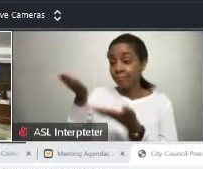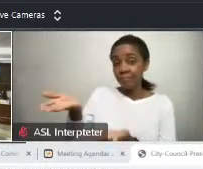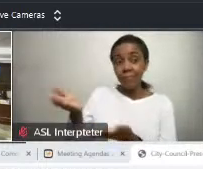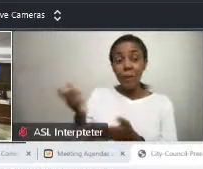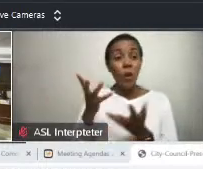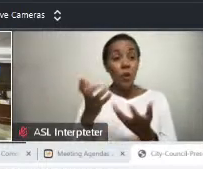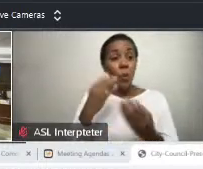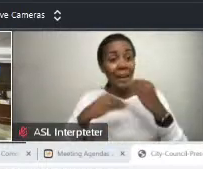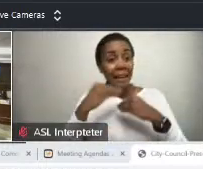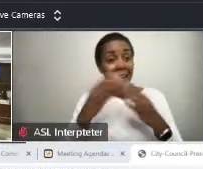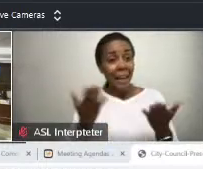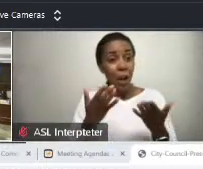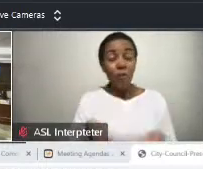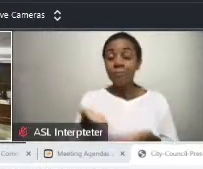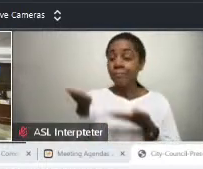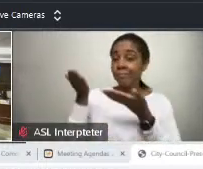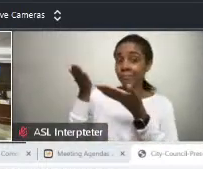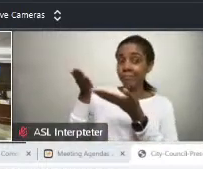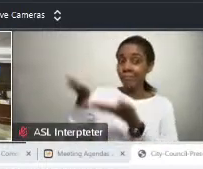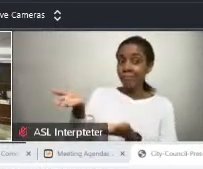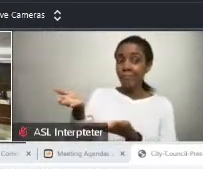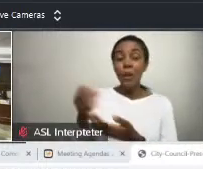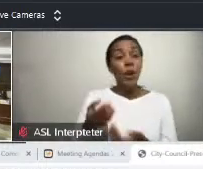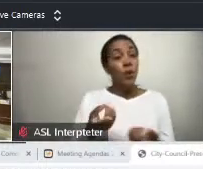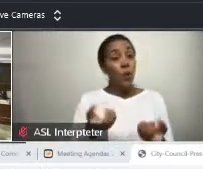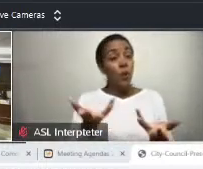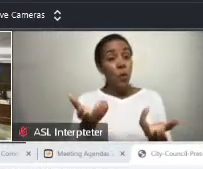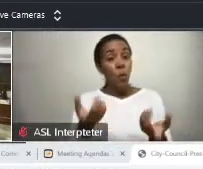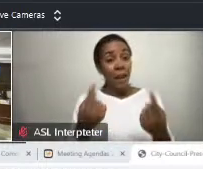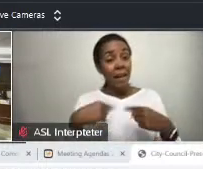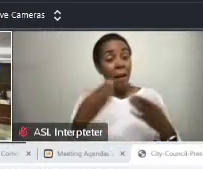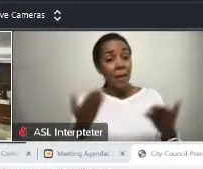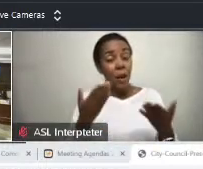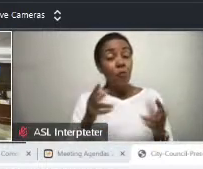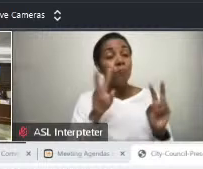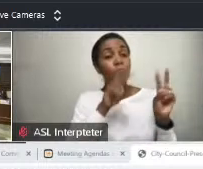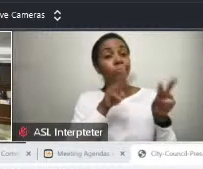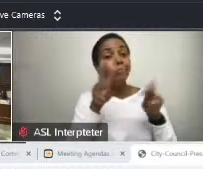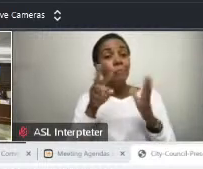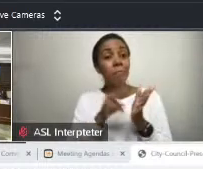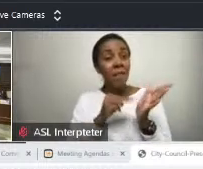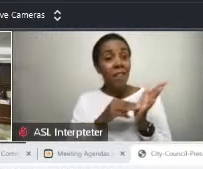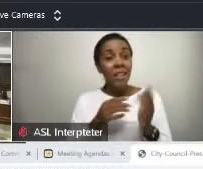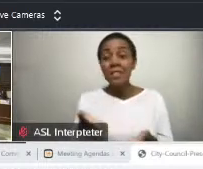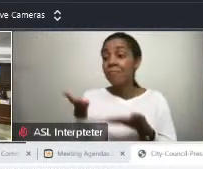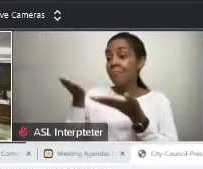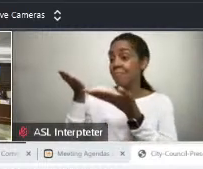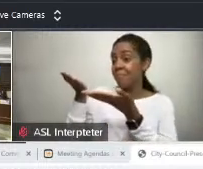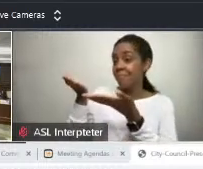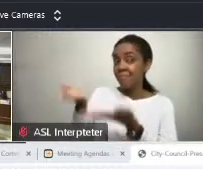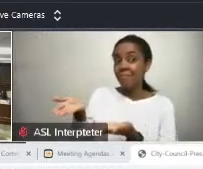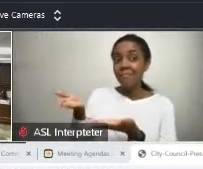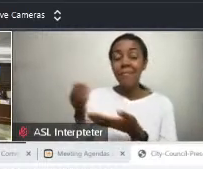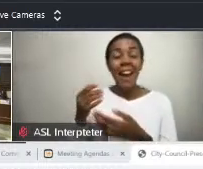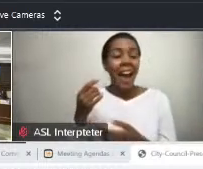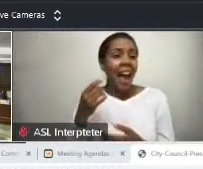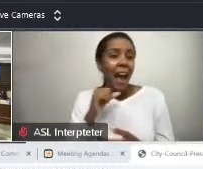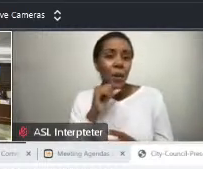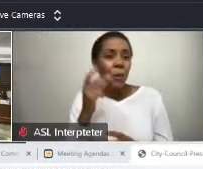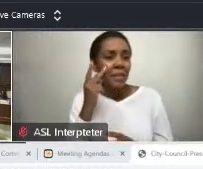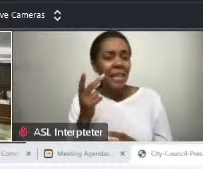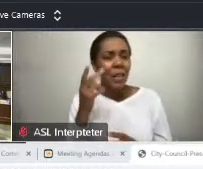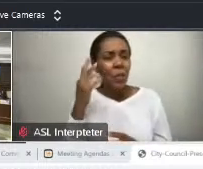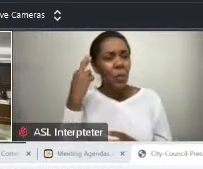You want to come here to tour Memphis? Here you go. I just don't see why we're discussing this